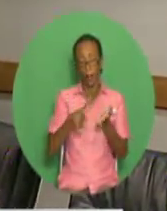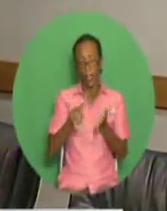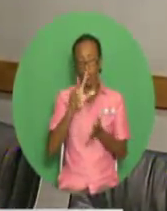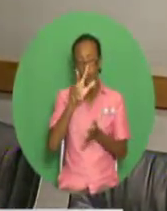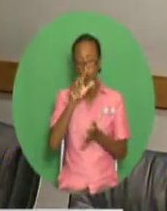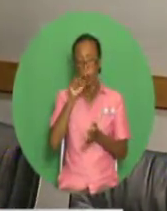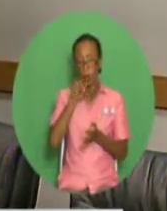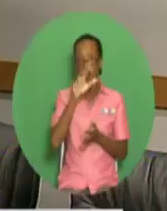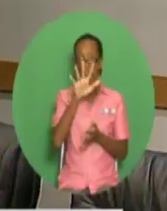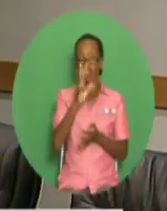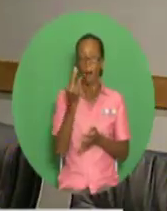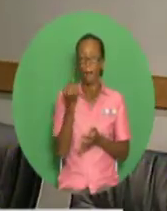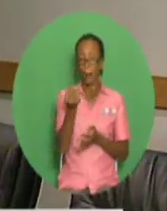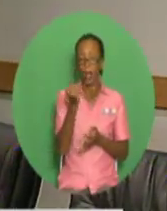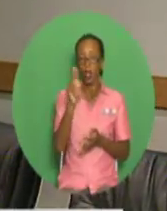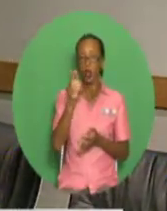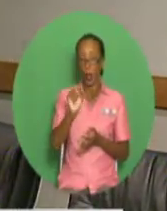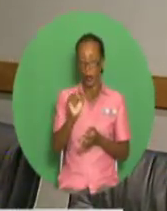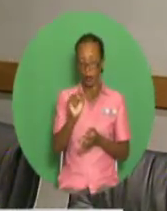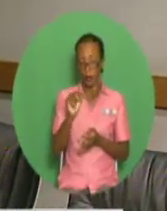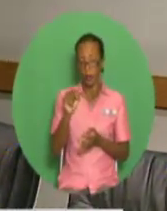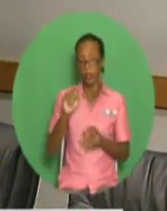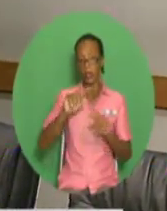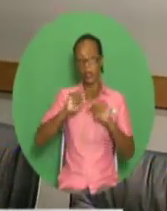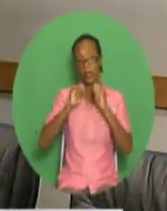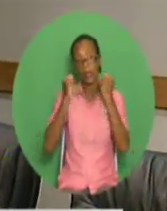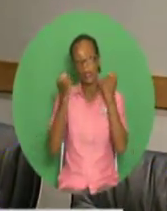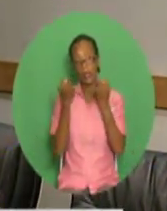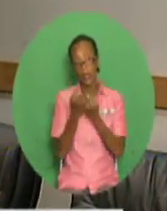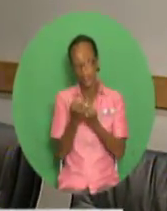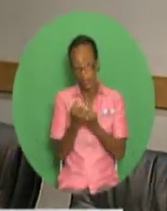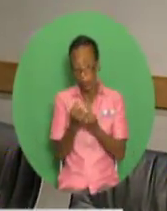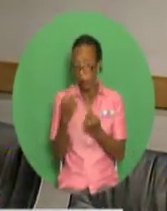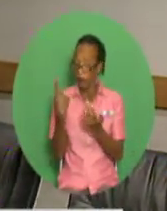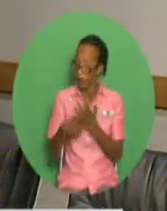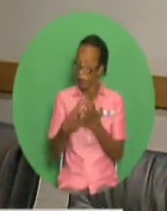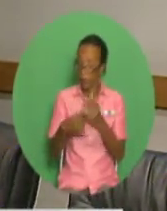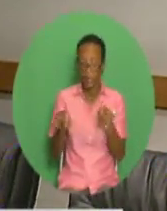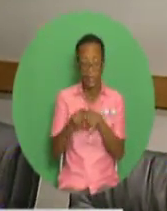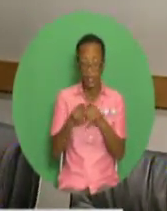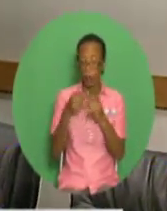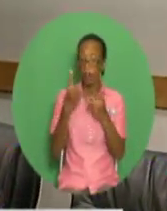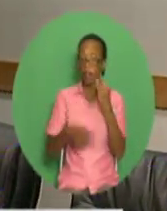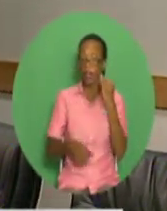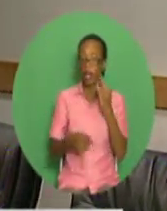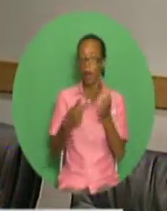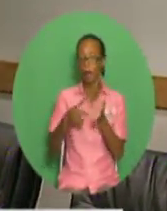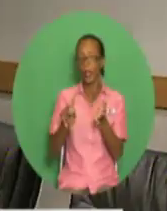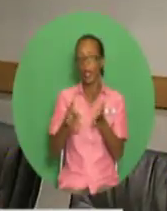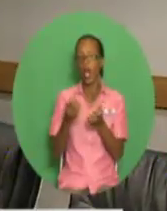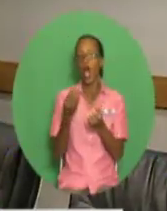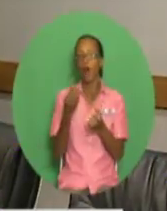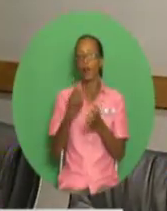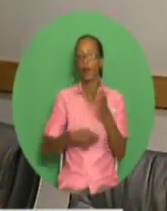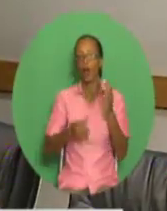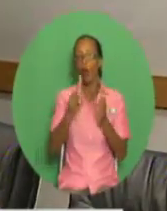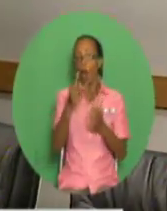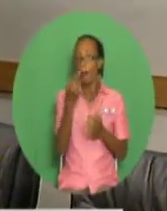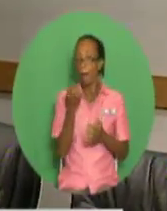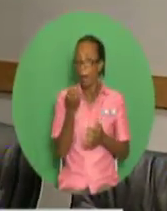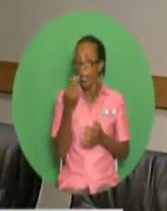million US. This team was able to negotiate for the same finals for $1 million US. Saving